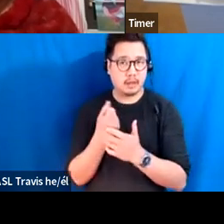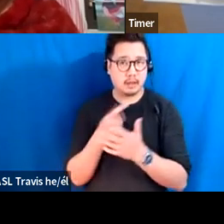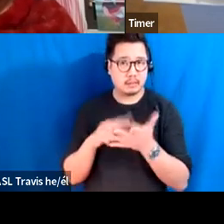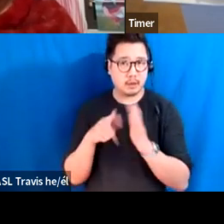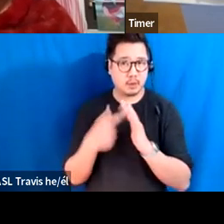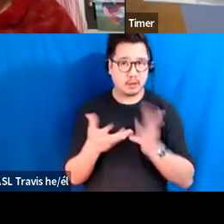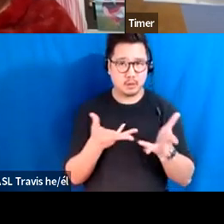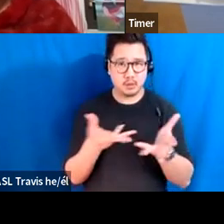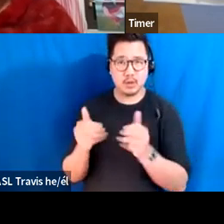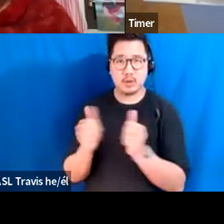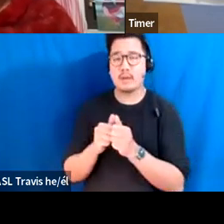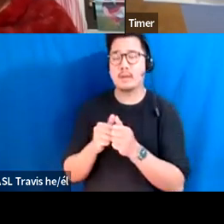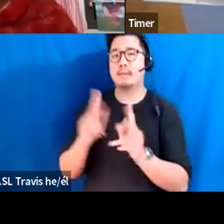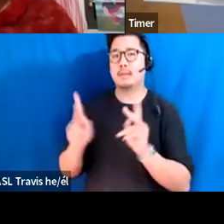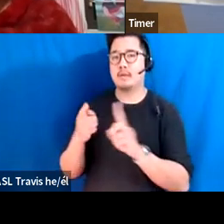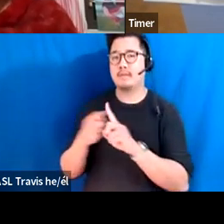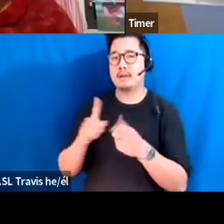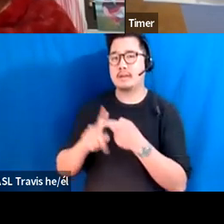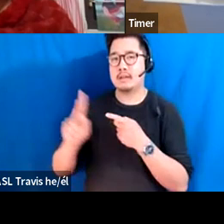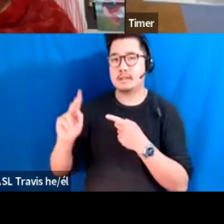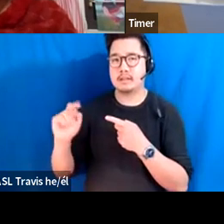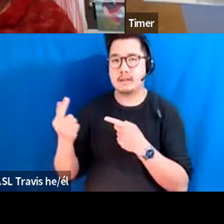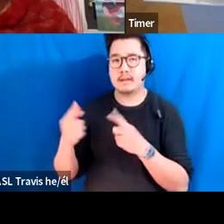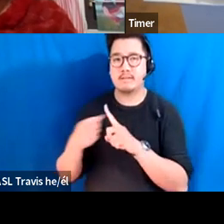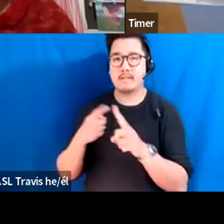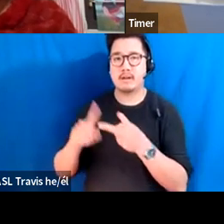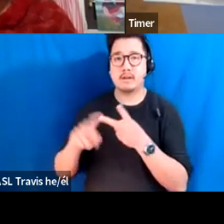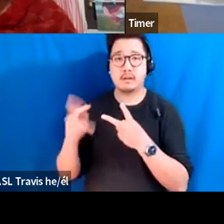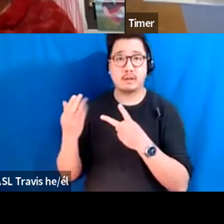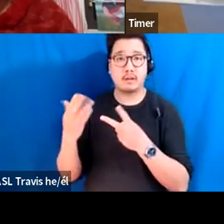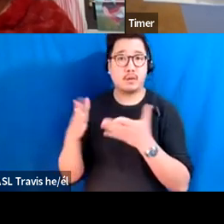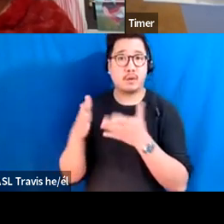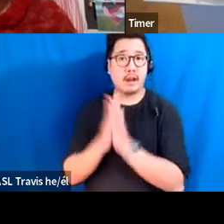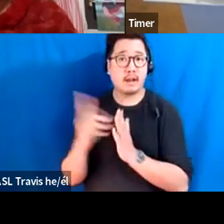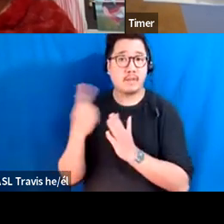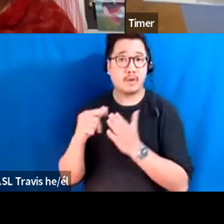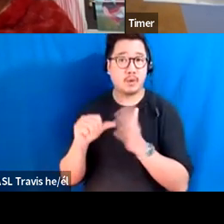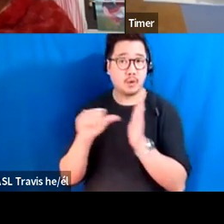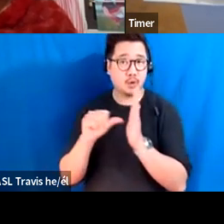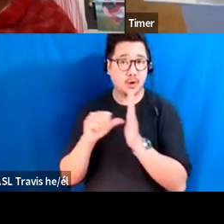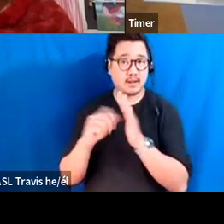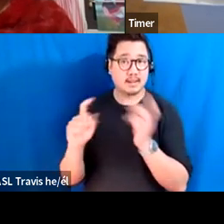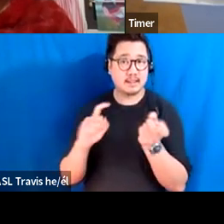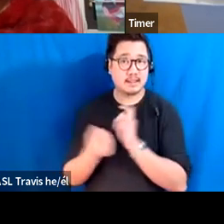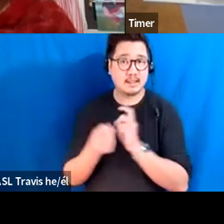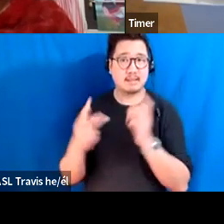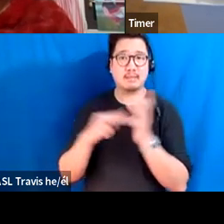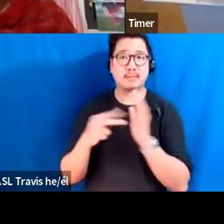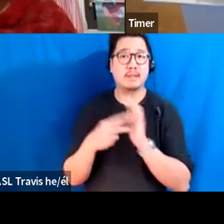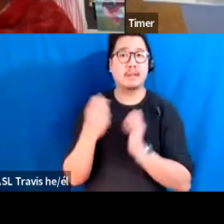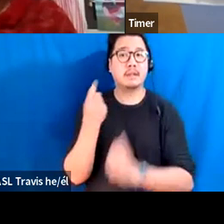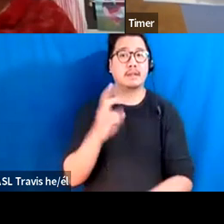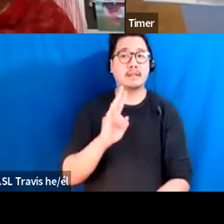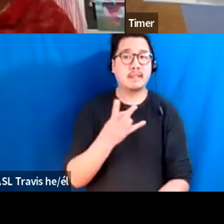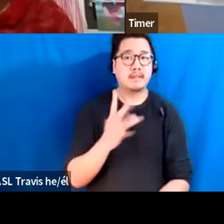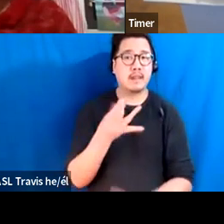the trotter and are they also asking for this grade configuration where we would be eliminating the seventh